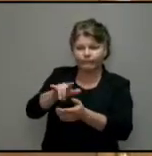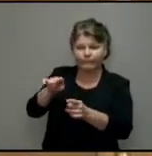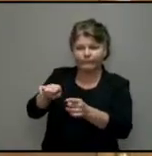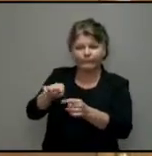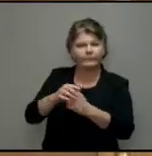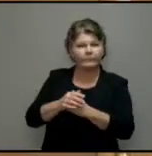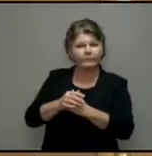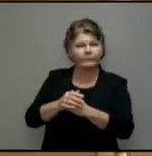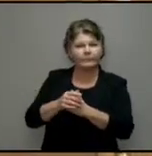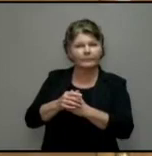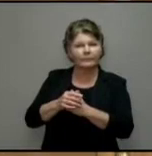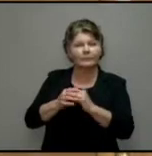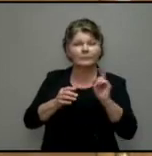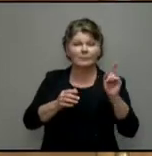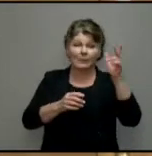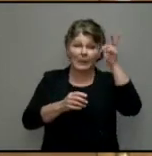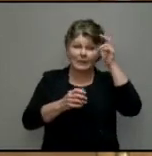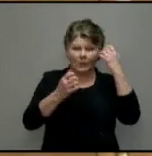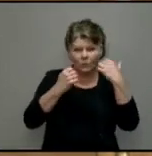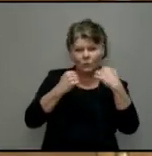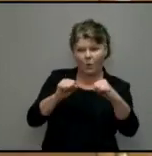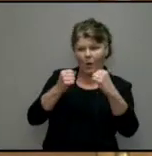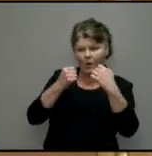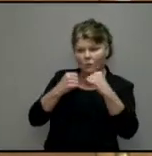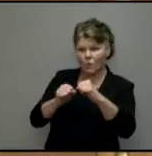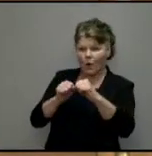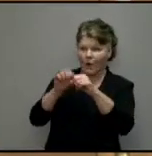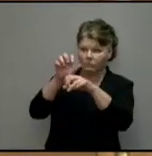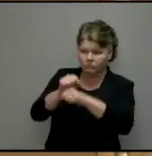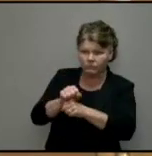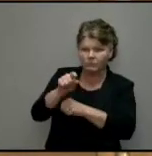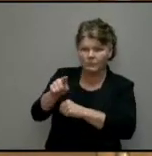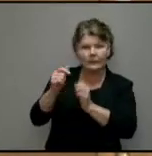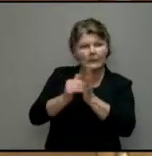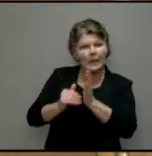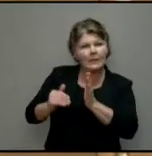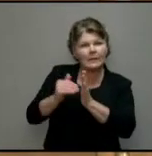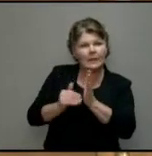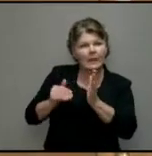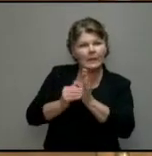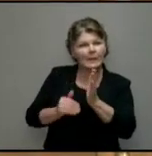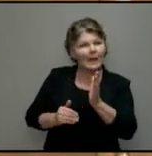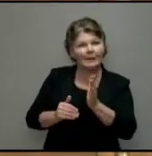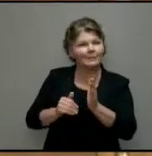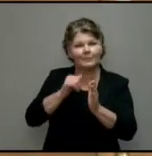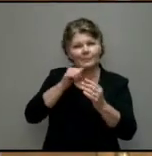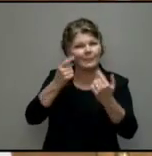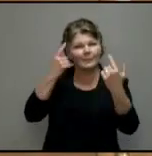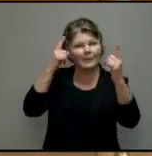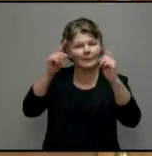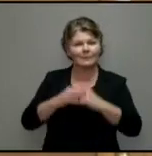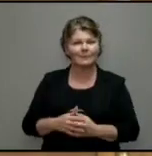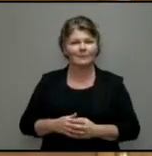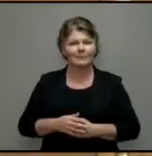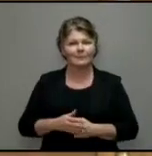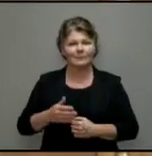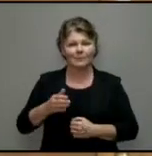would try time after time, his plans didn't work. But God in Christ always